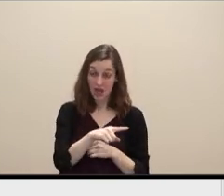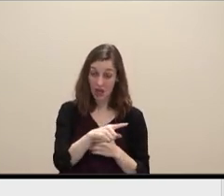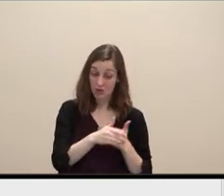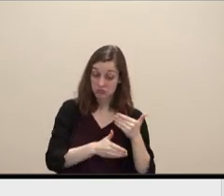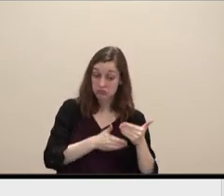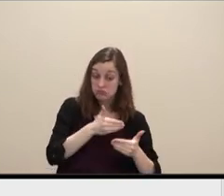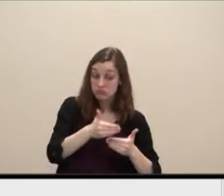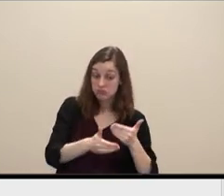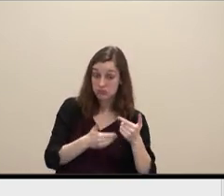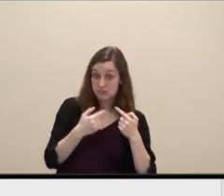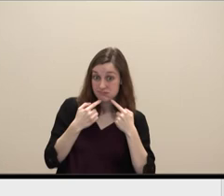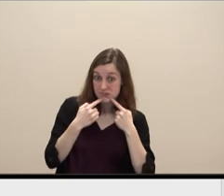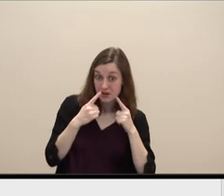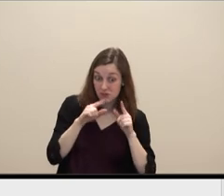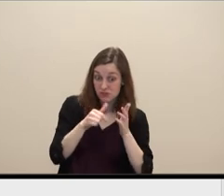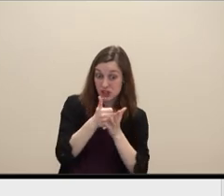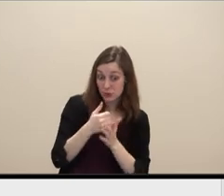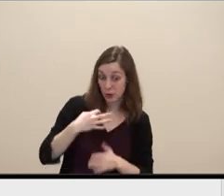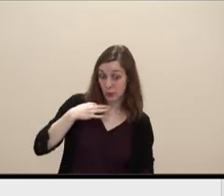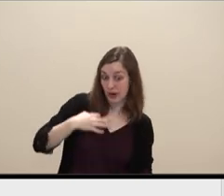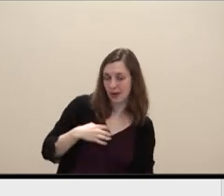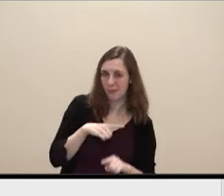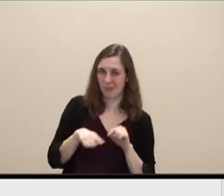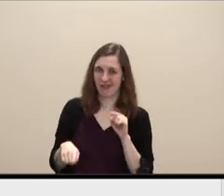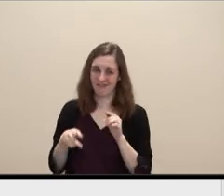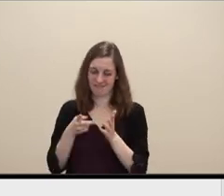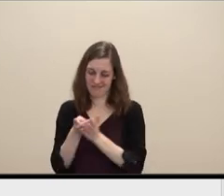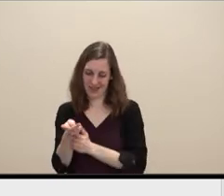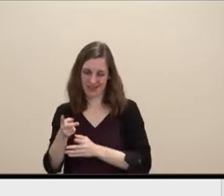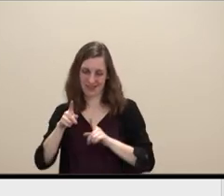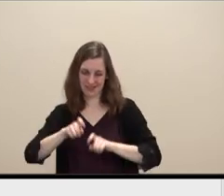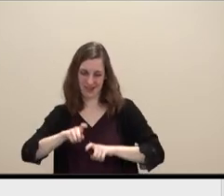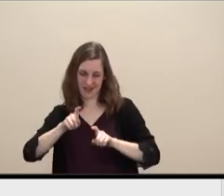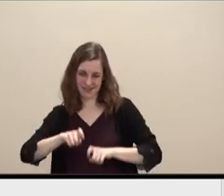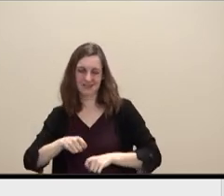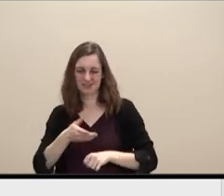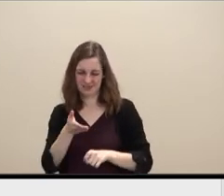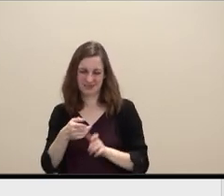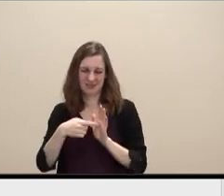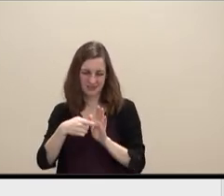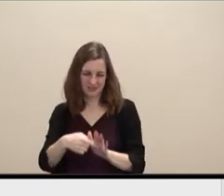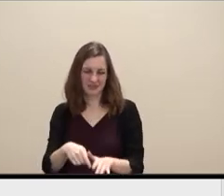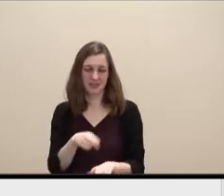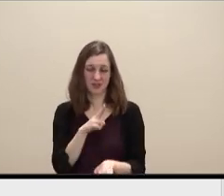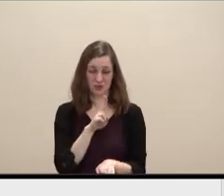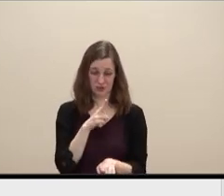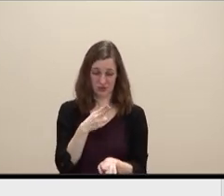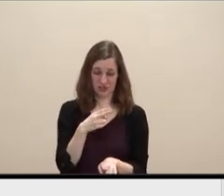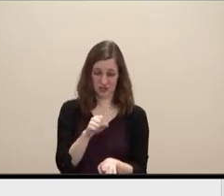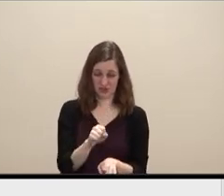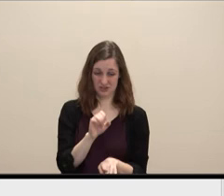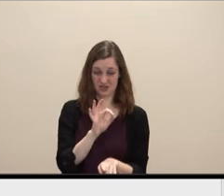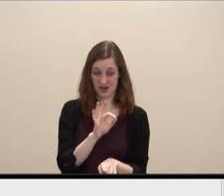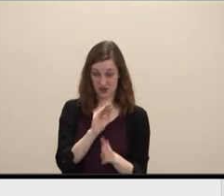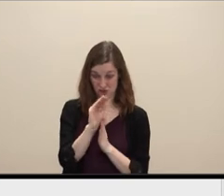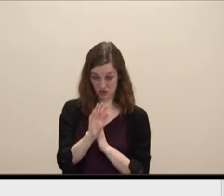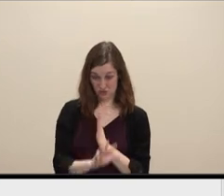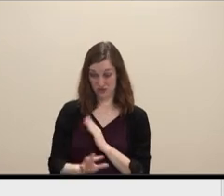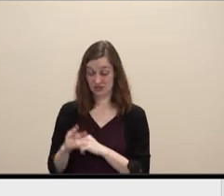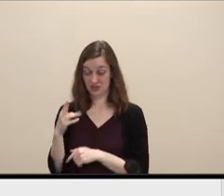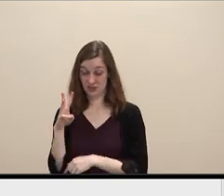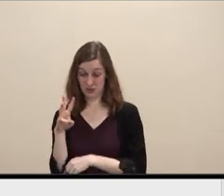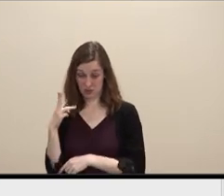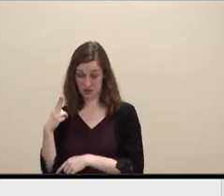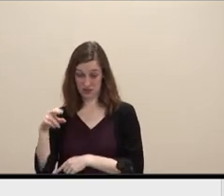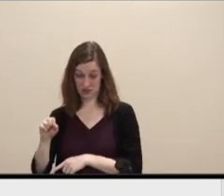more tests they failed. At university, that's 9 students, and at Waco High, that's 23. And I want to remind you, the kids who were